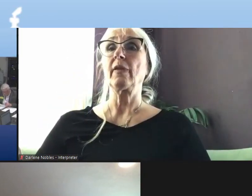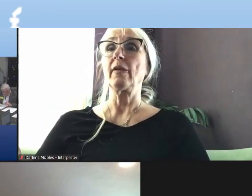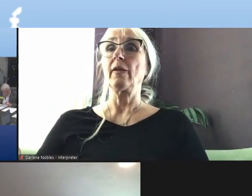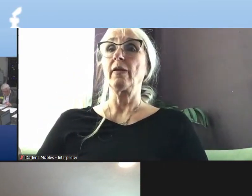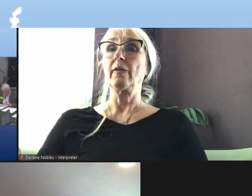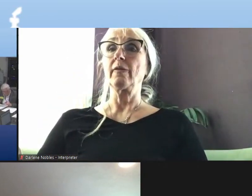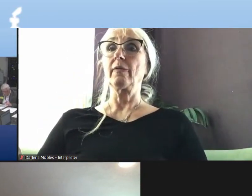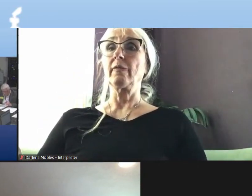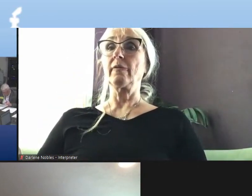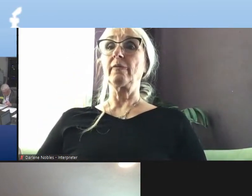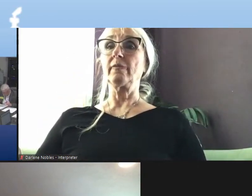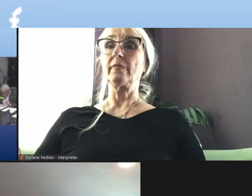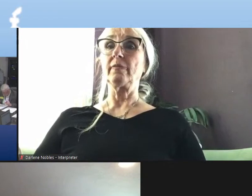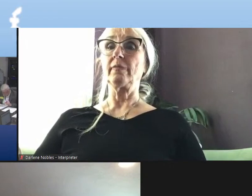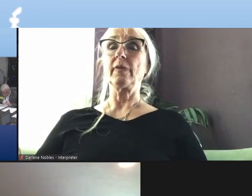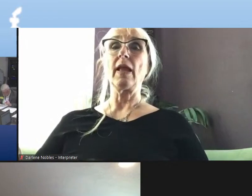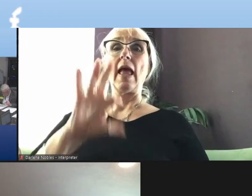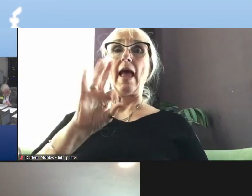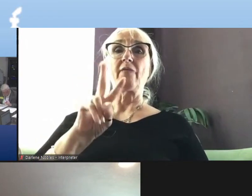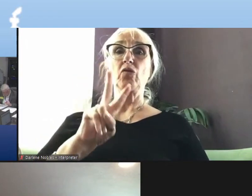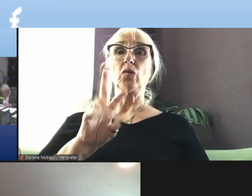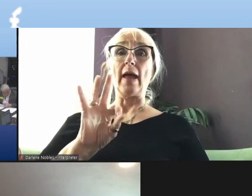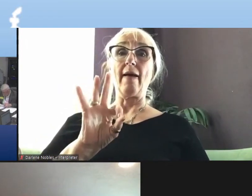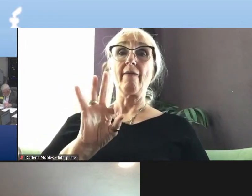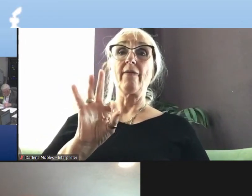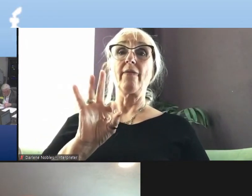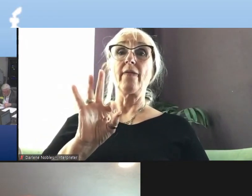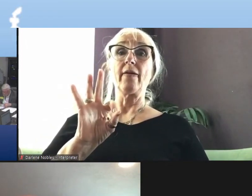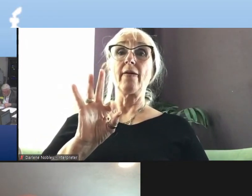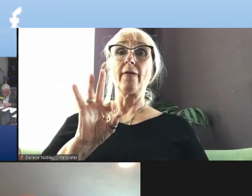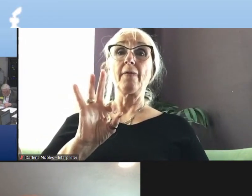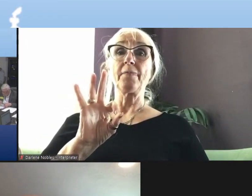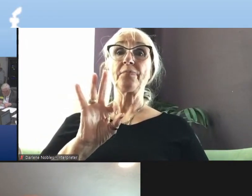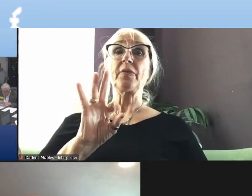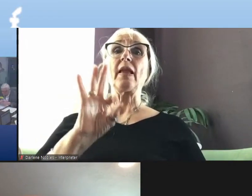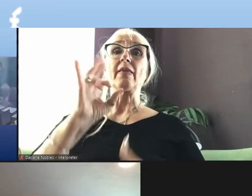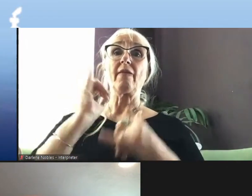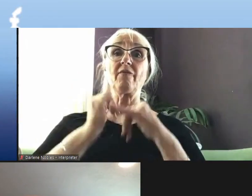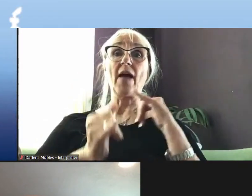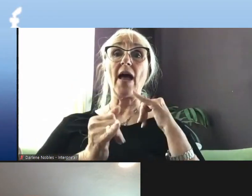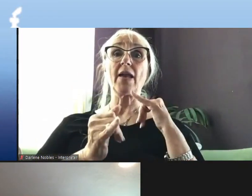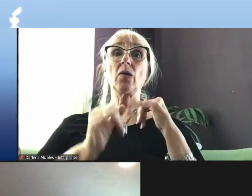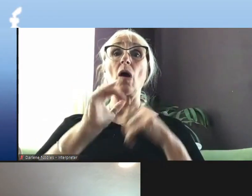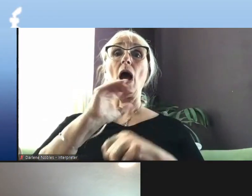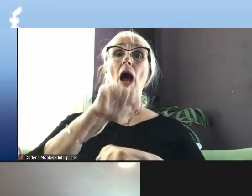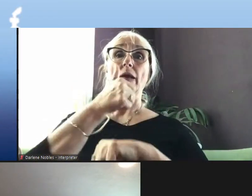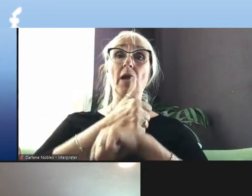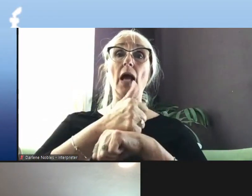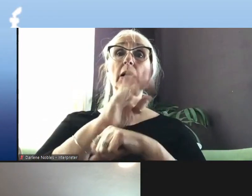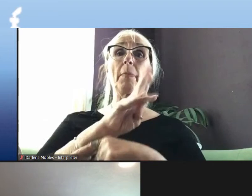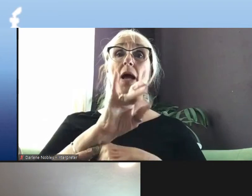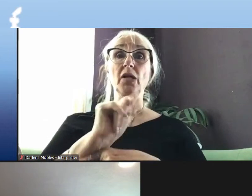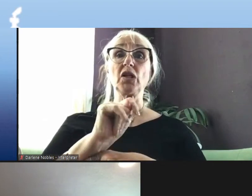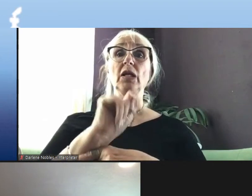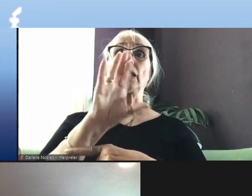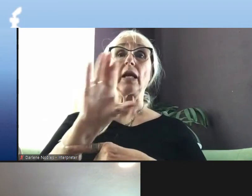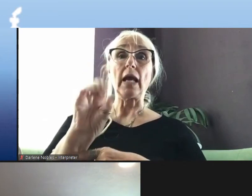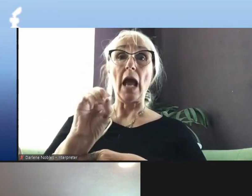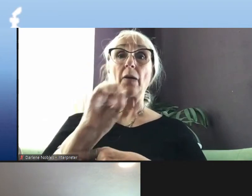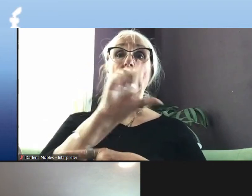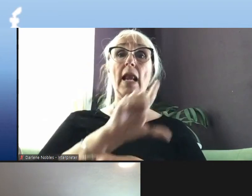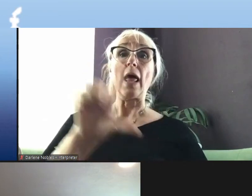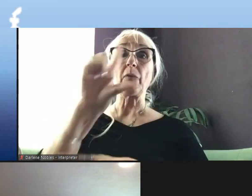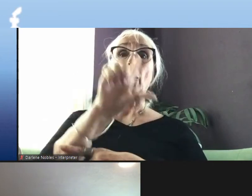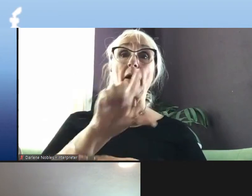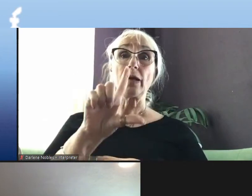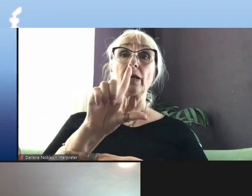on F2F. The final adopted budget for the county library was received,